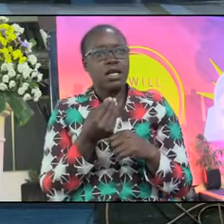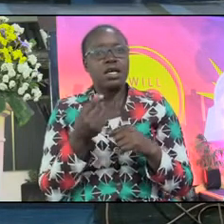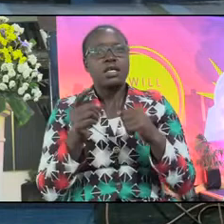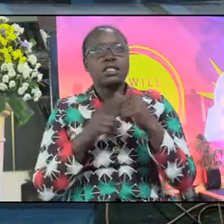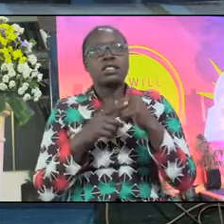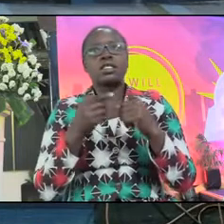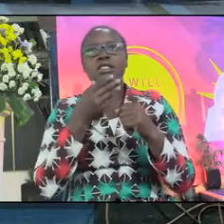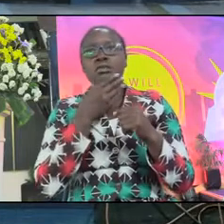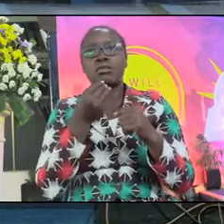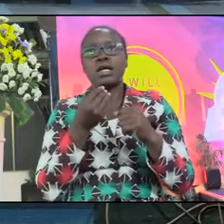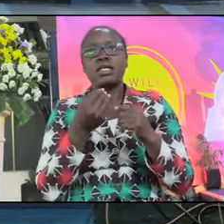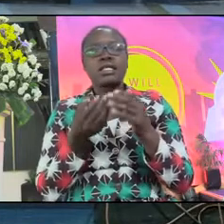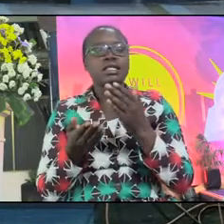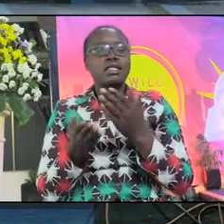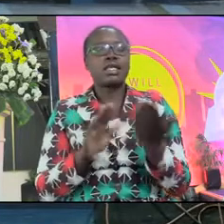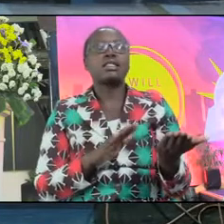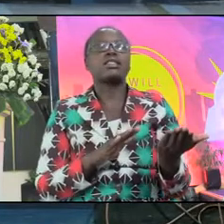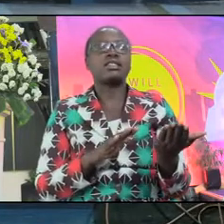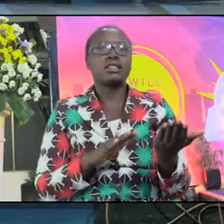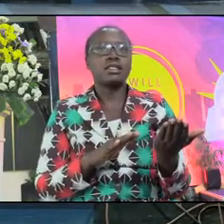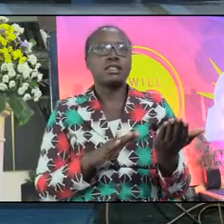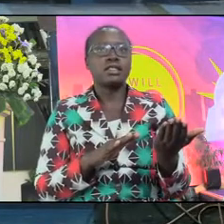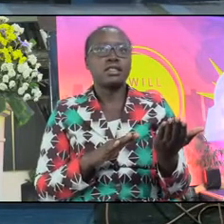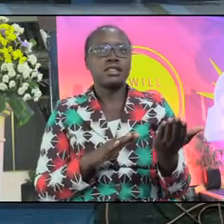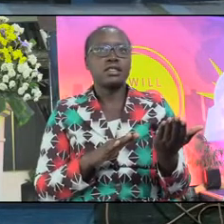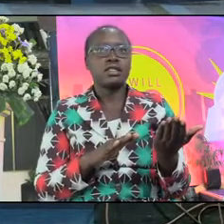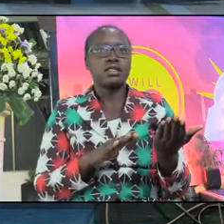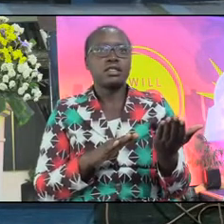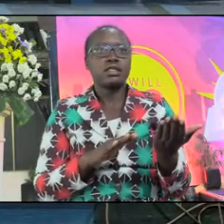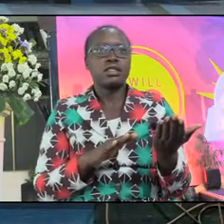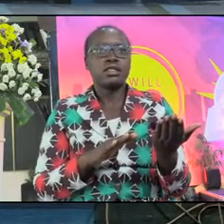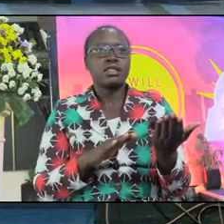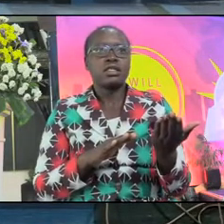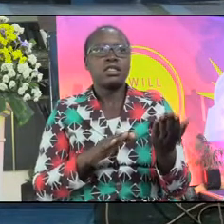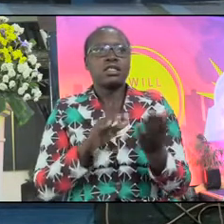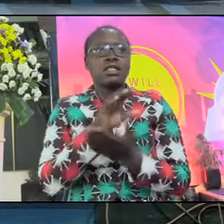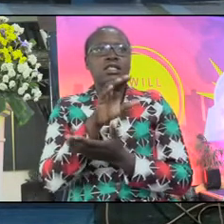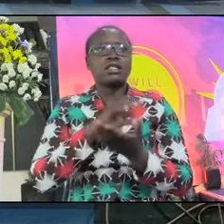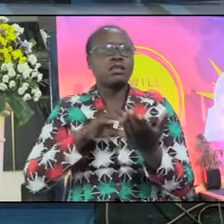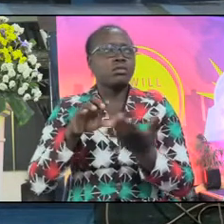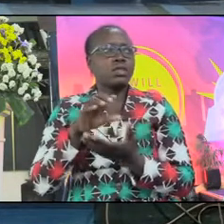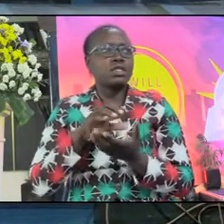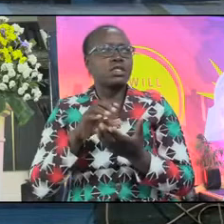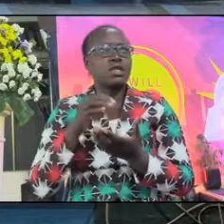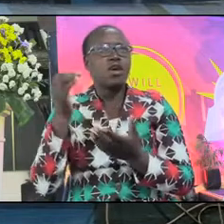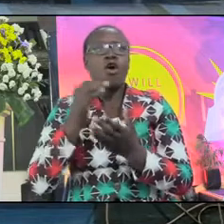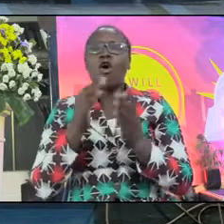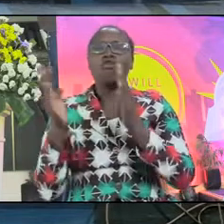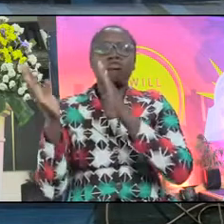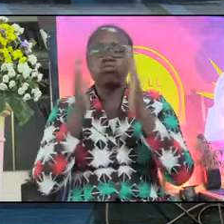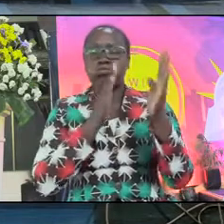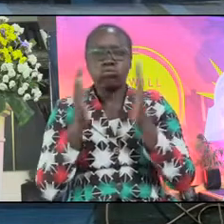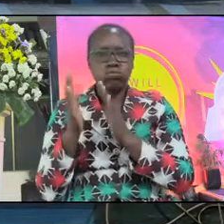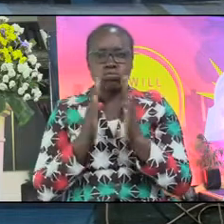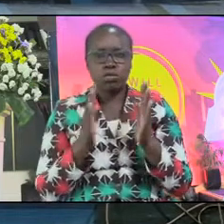six men lost their lives in the midst of a storm